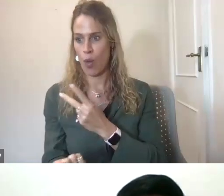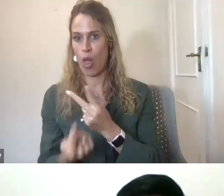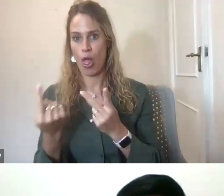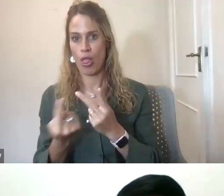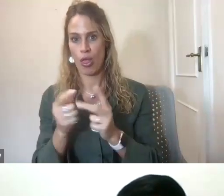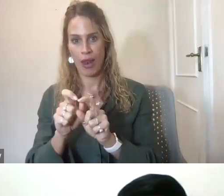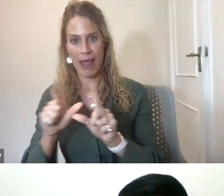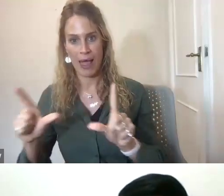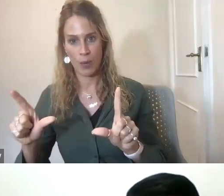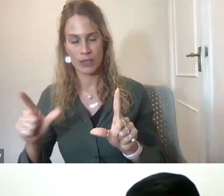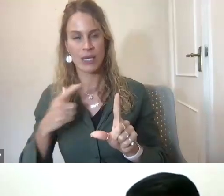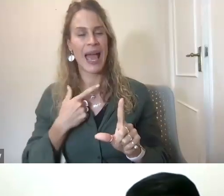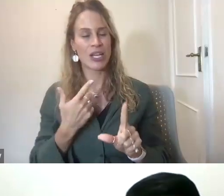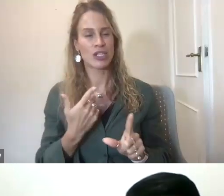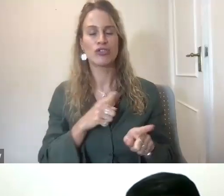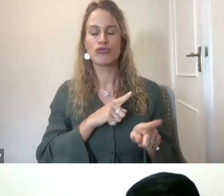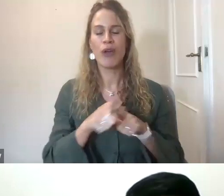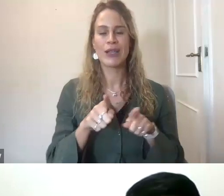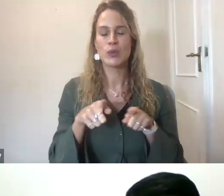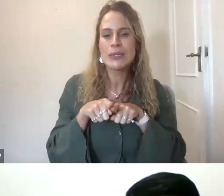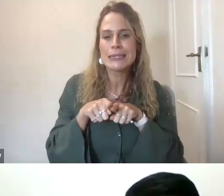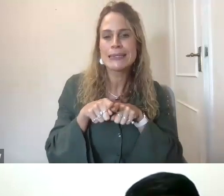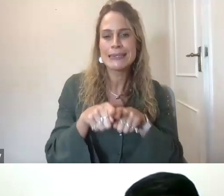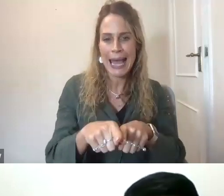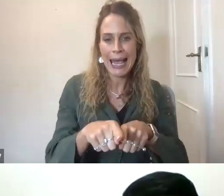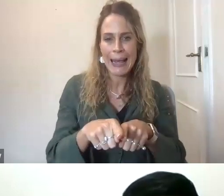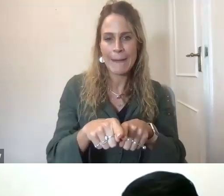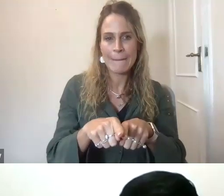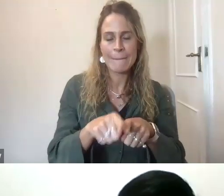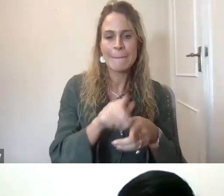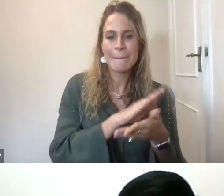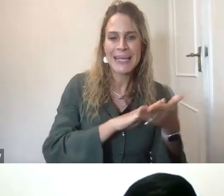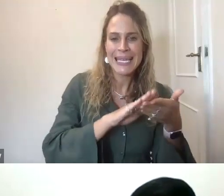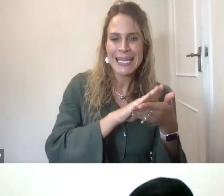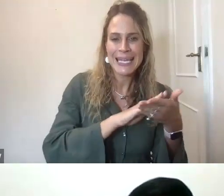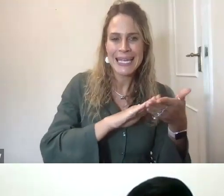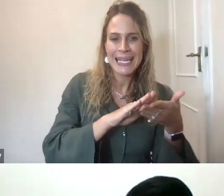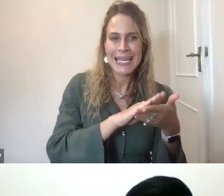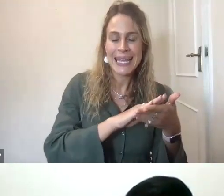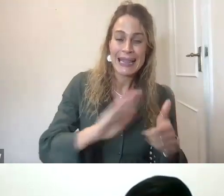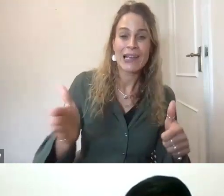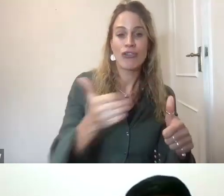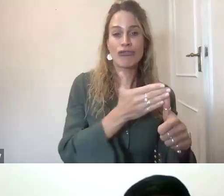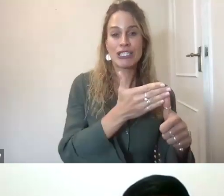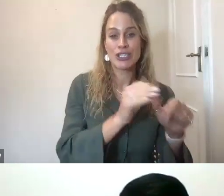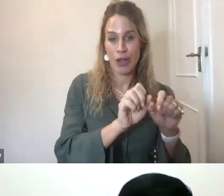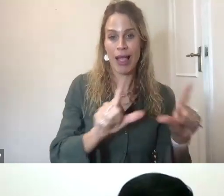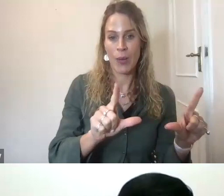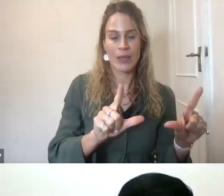was originally written in the target language without losing the integrity of the source